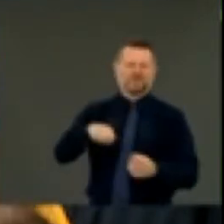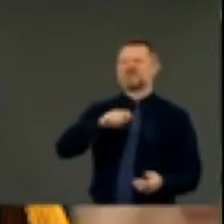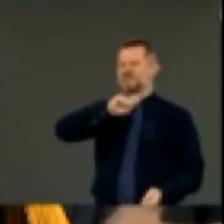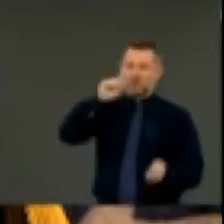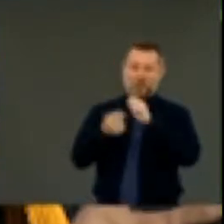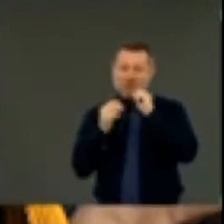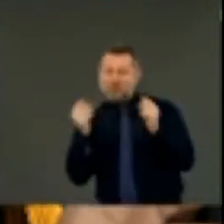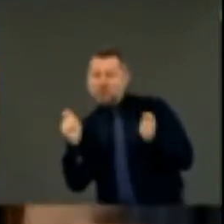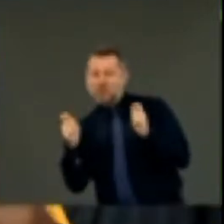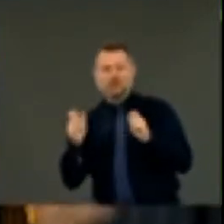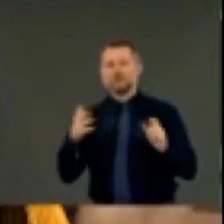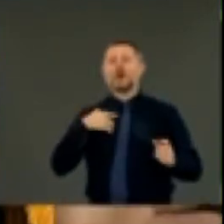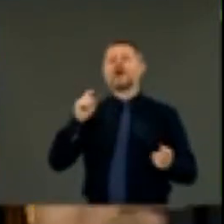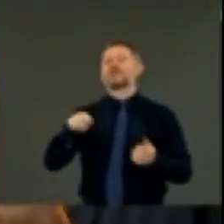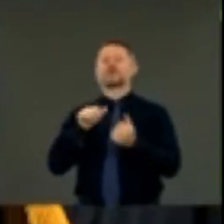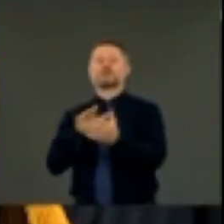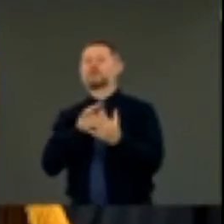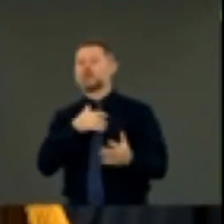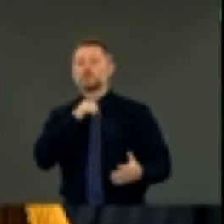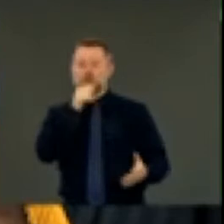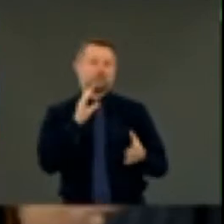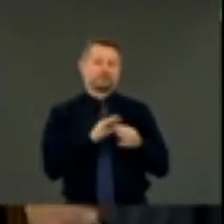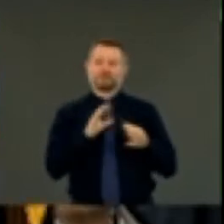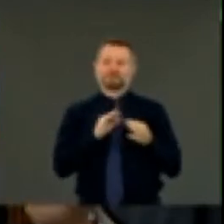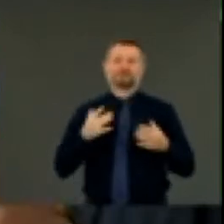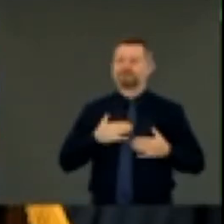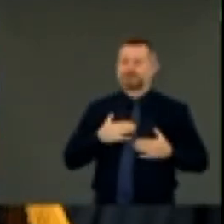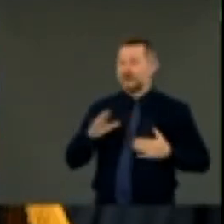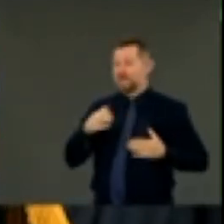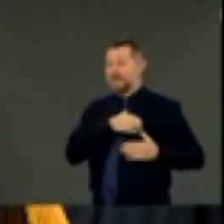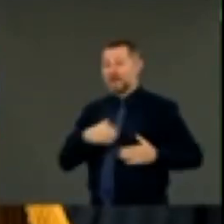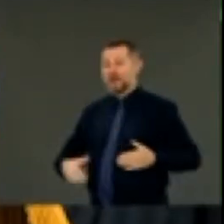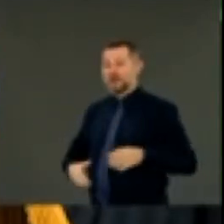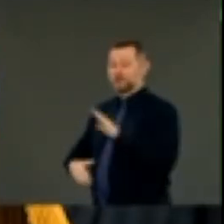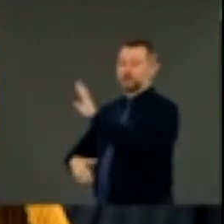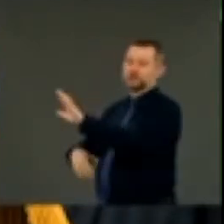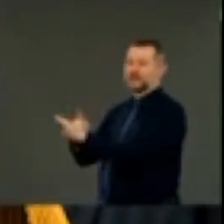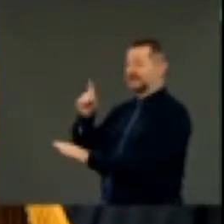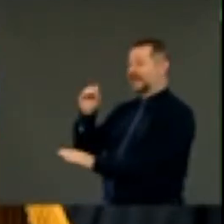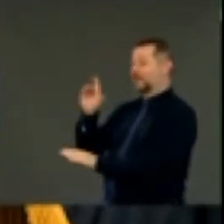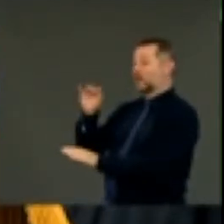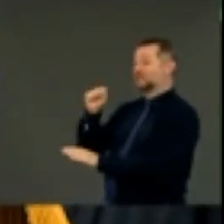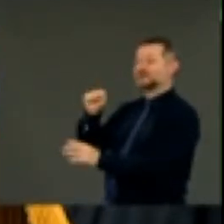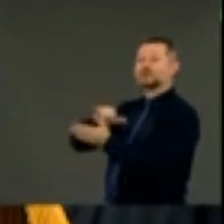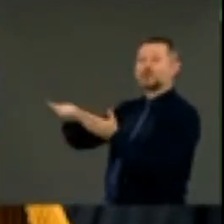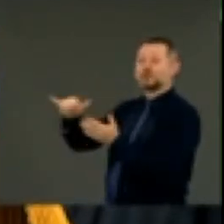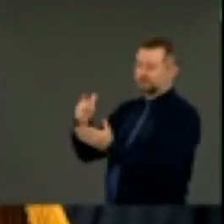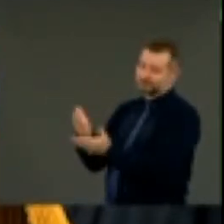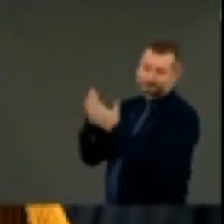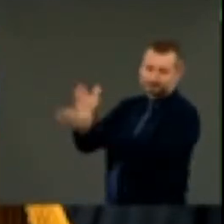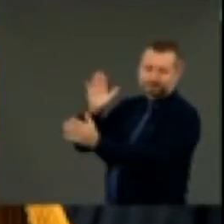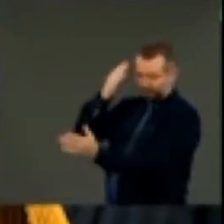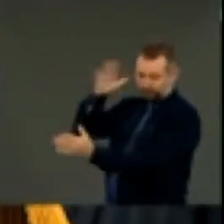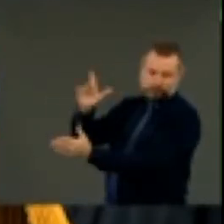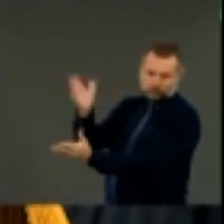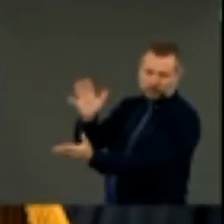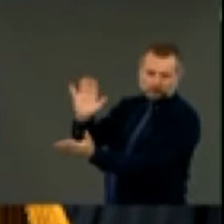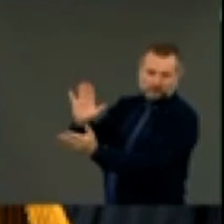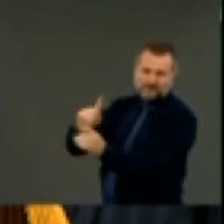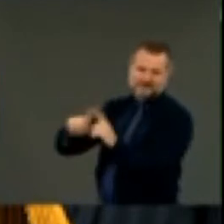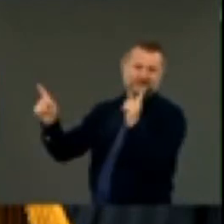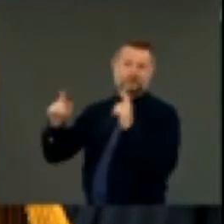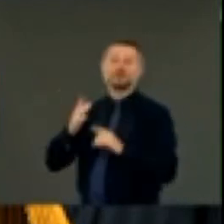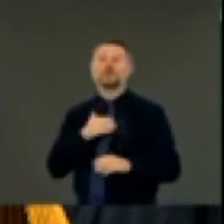I'm not commenting on Mayor de Blasio. I don't know any of these proposals that you mentioned. But all across the